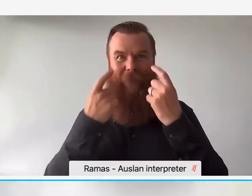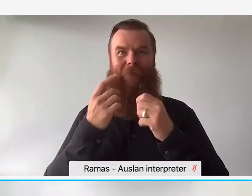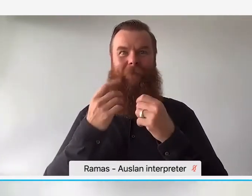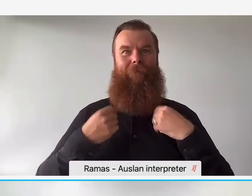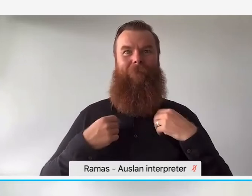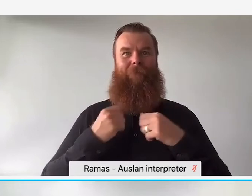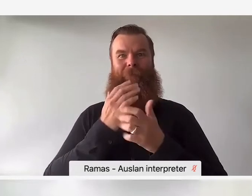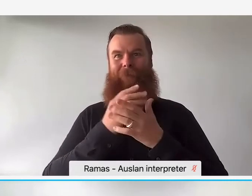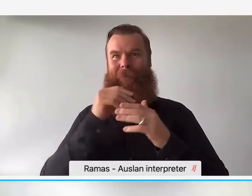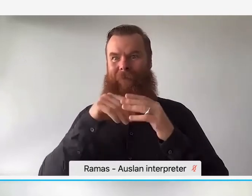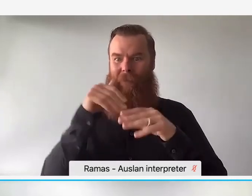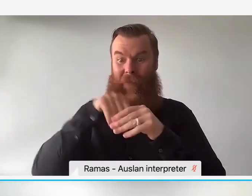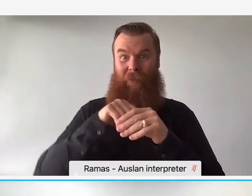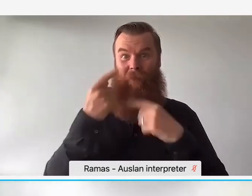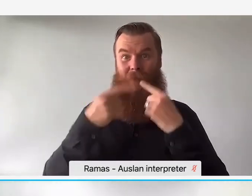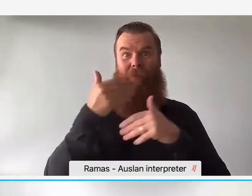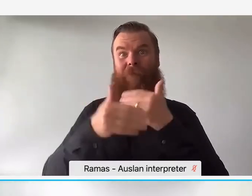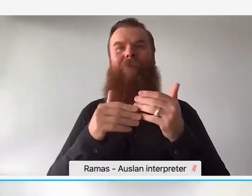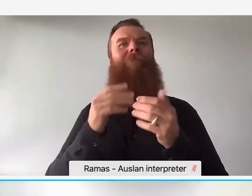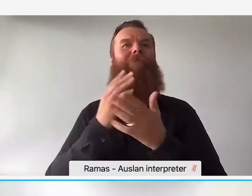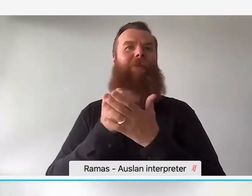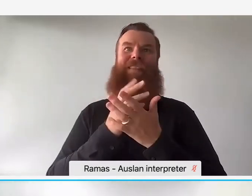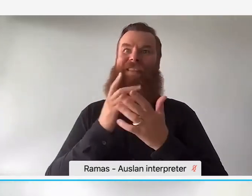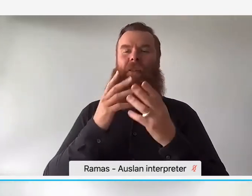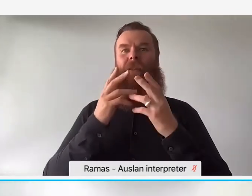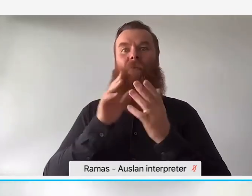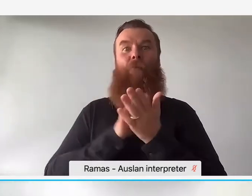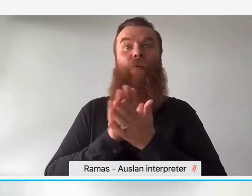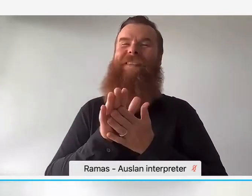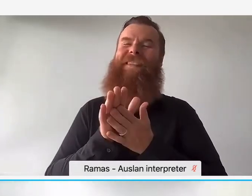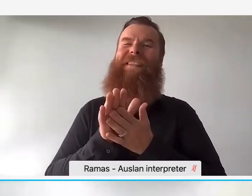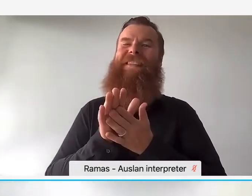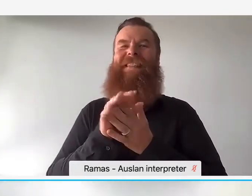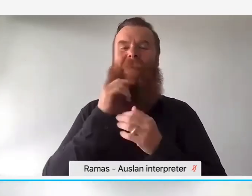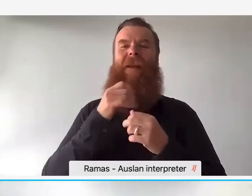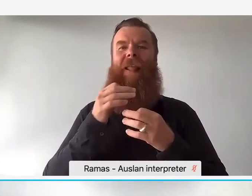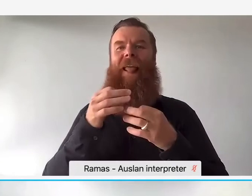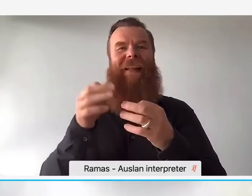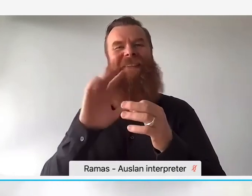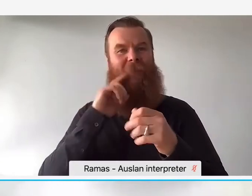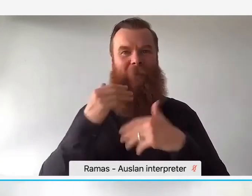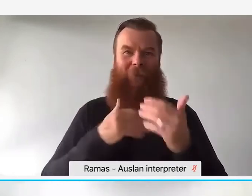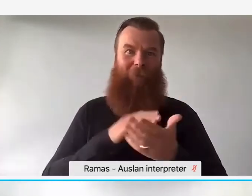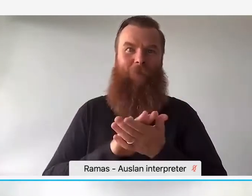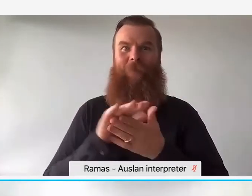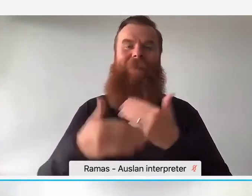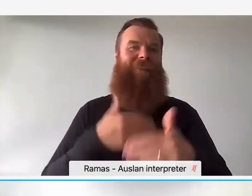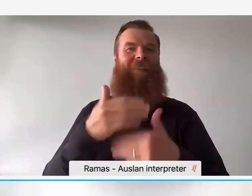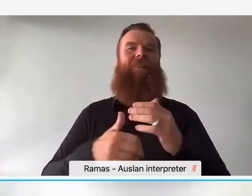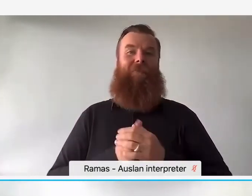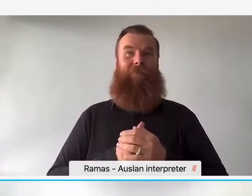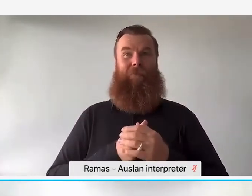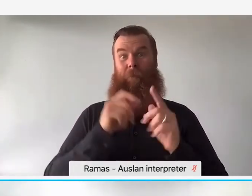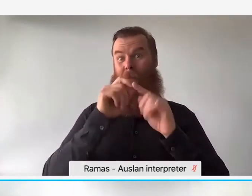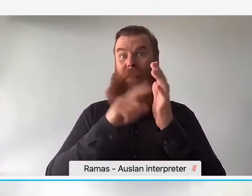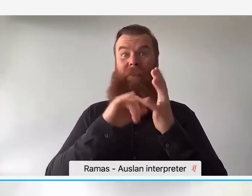very smoothly without any delays. The PLS workers did not have flu vaccinations,